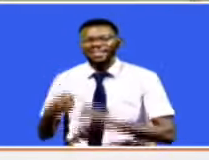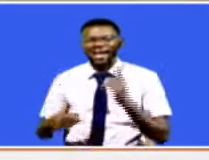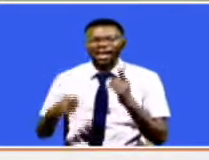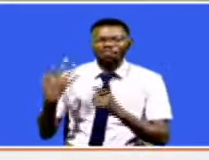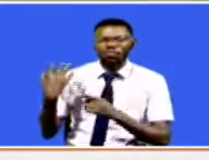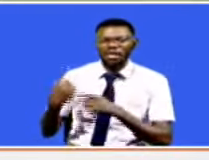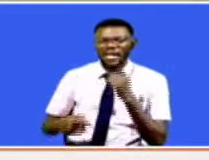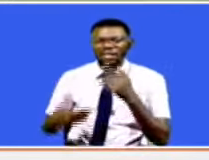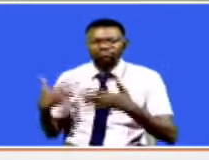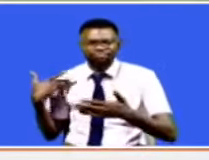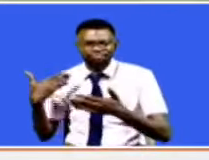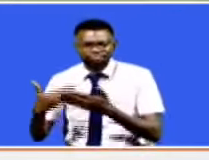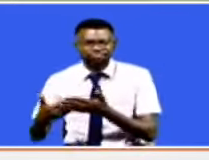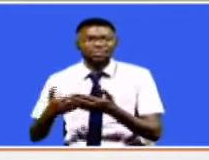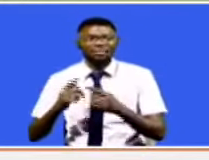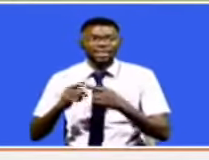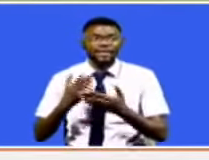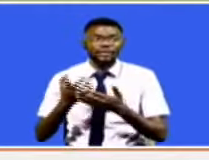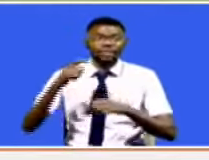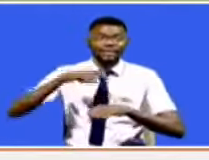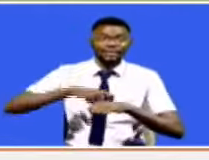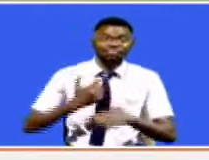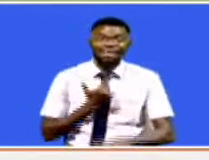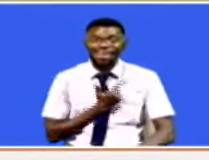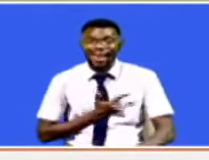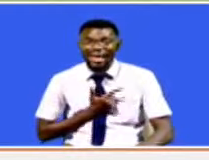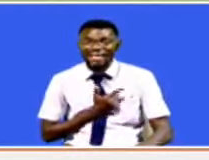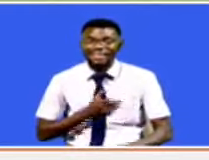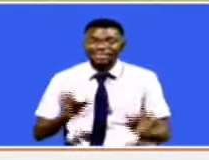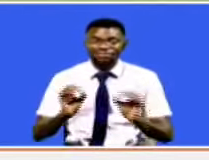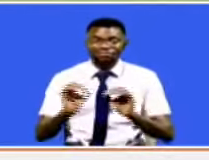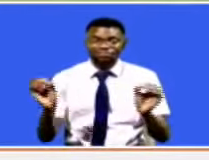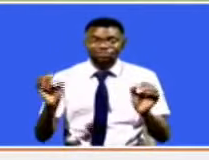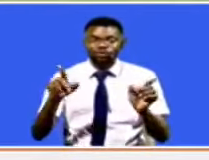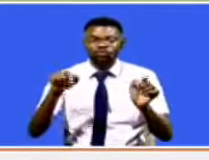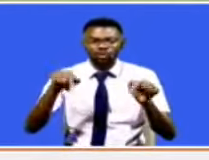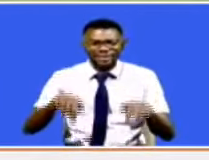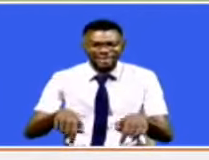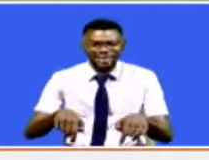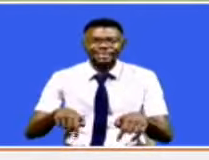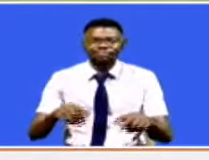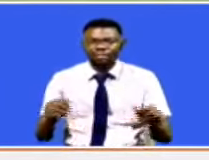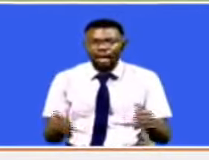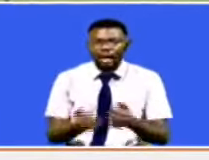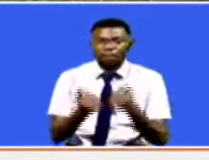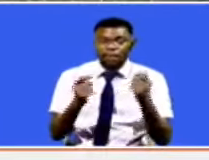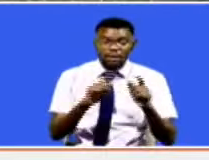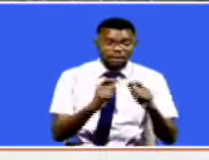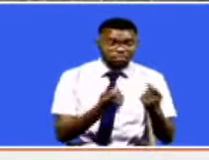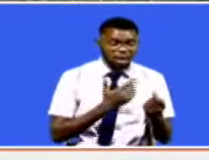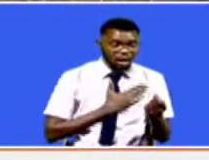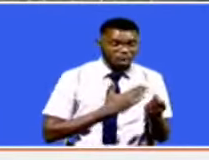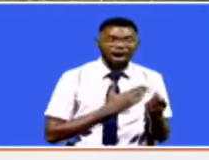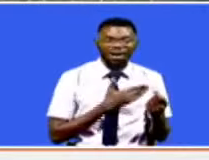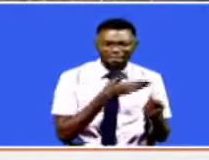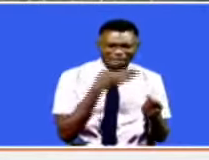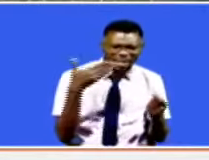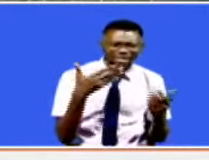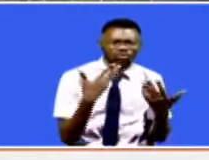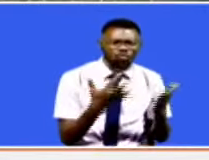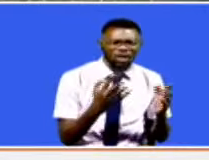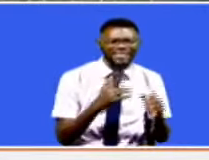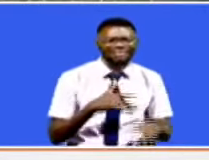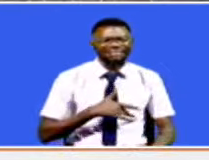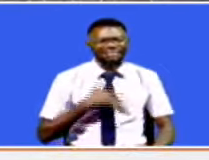but sometimes luck doesn't come to your end. So today, the best team lost, and it's not a good